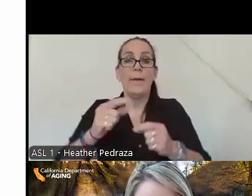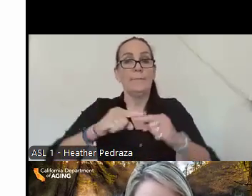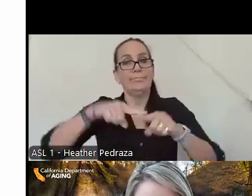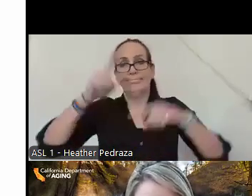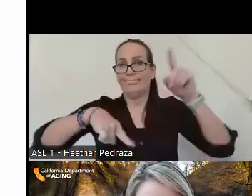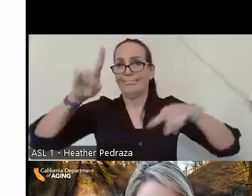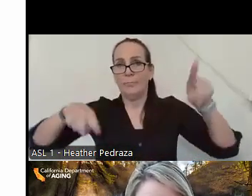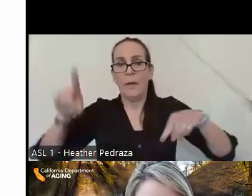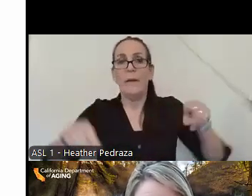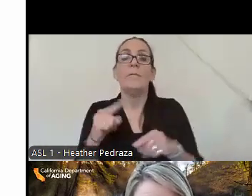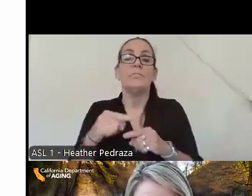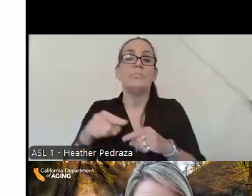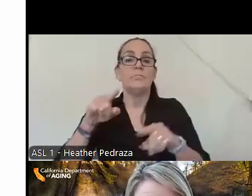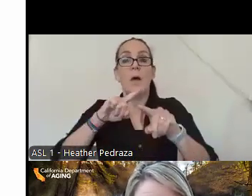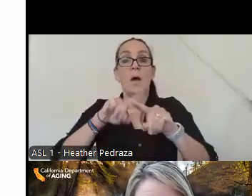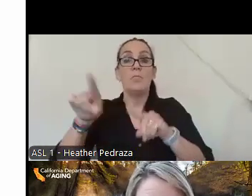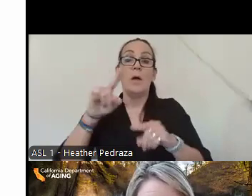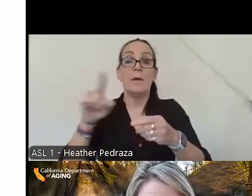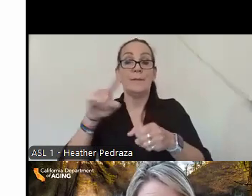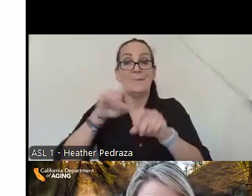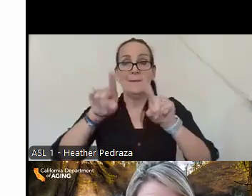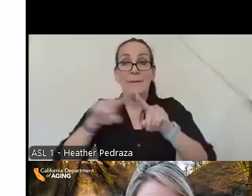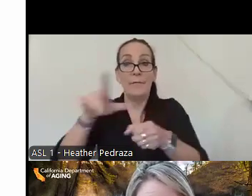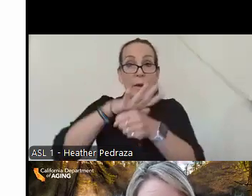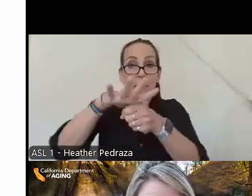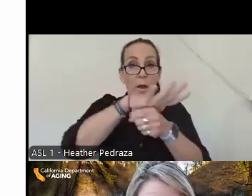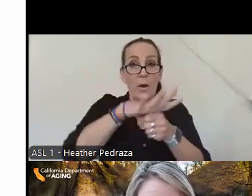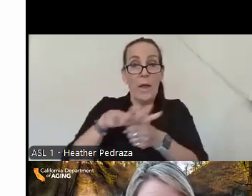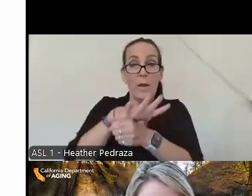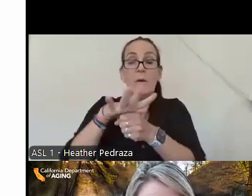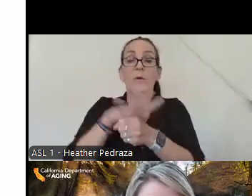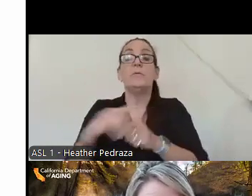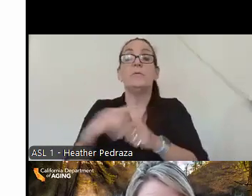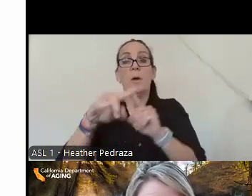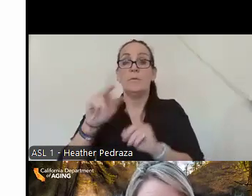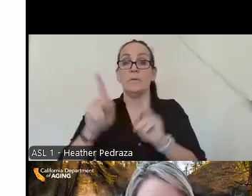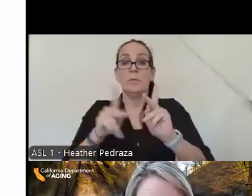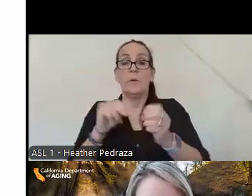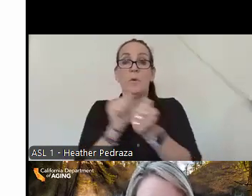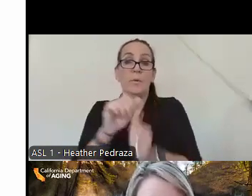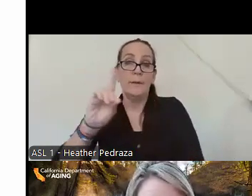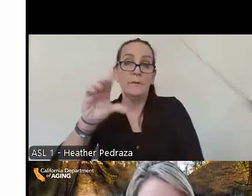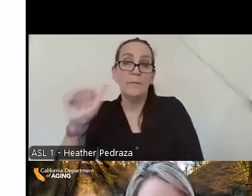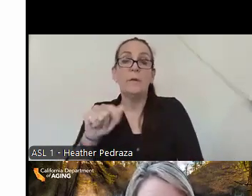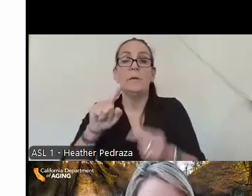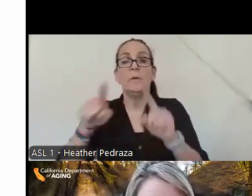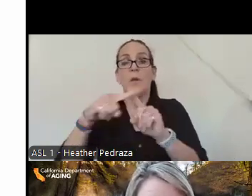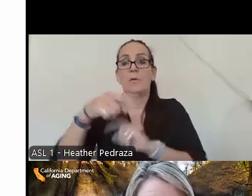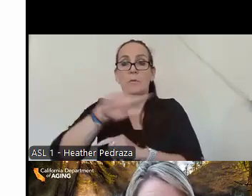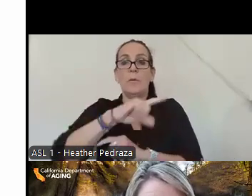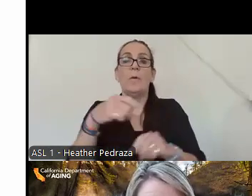as well as representation from older adults, people with disabilities, and family caregivers. We developed a